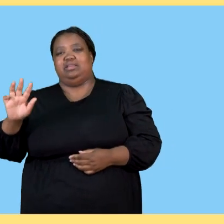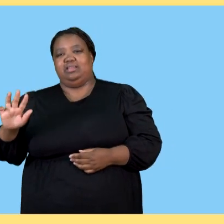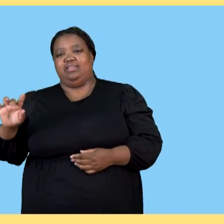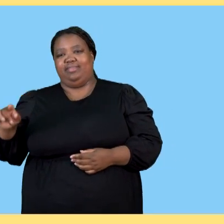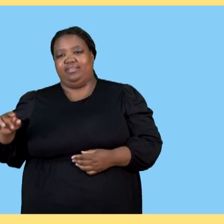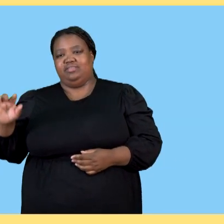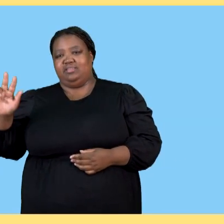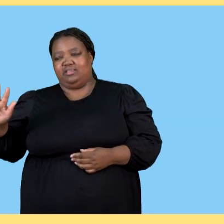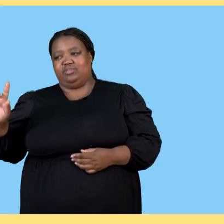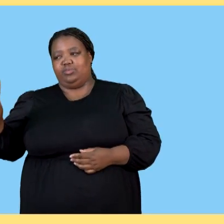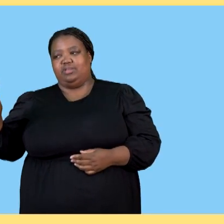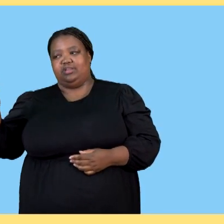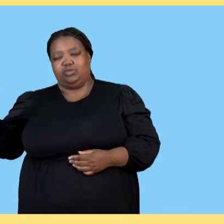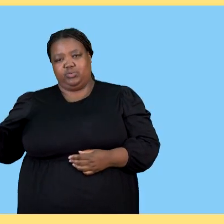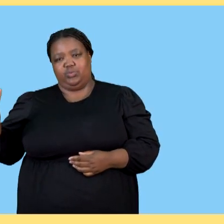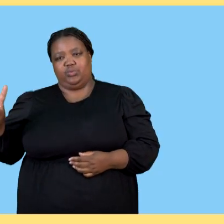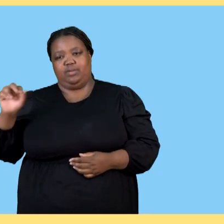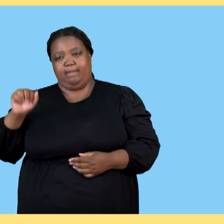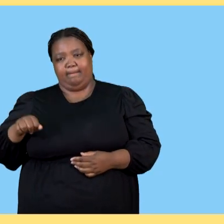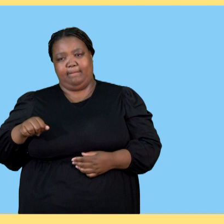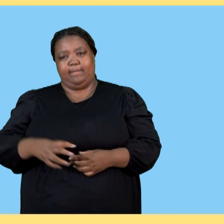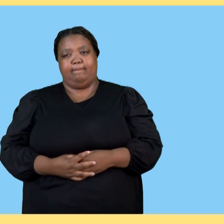129,812. This is what I bring here,